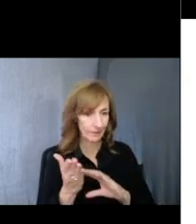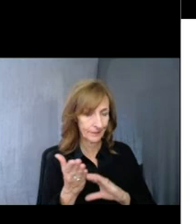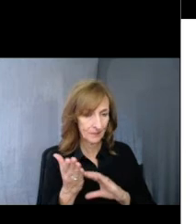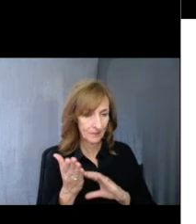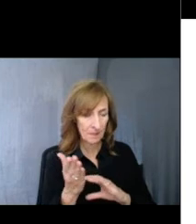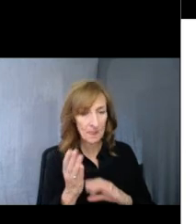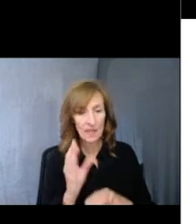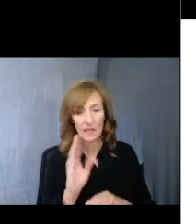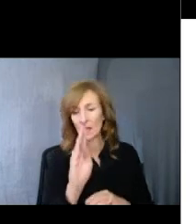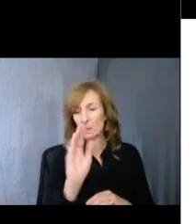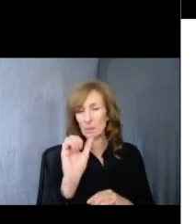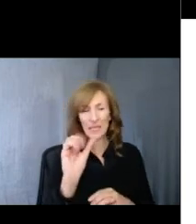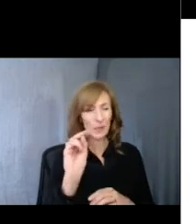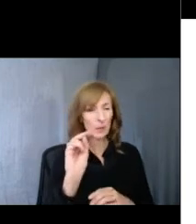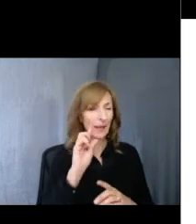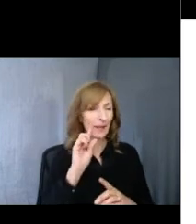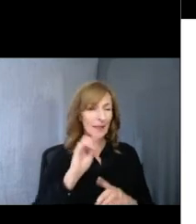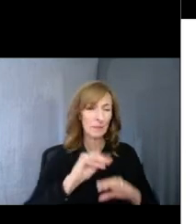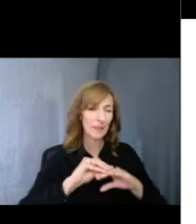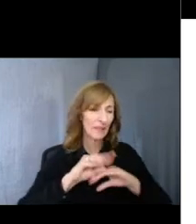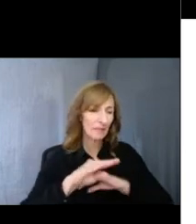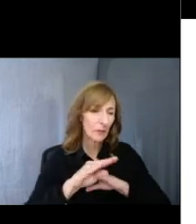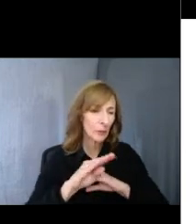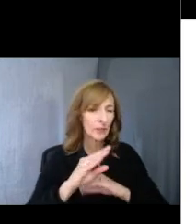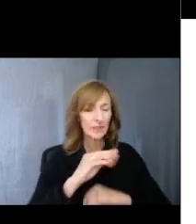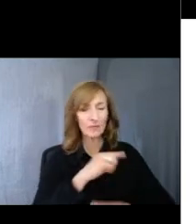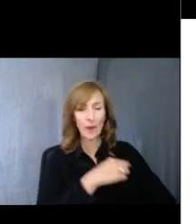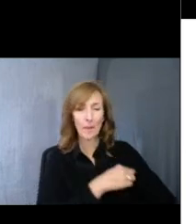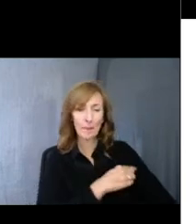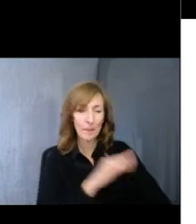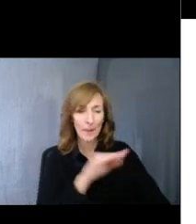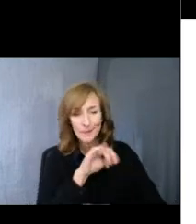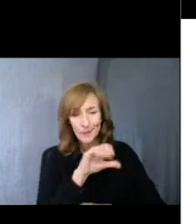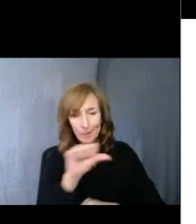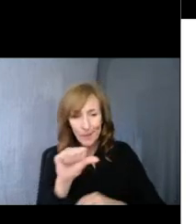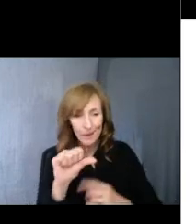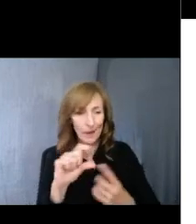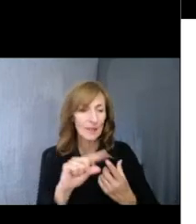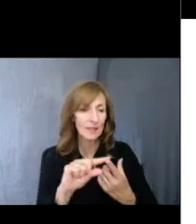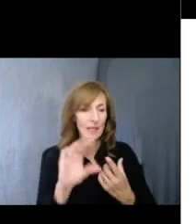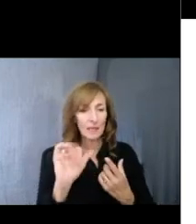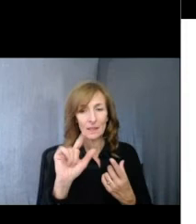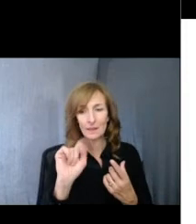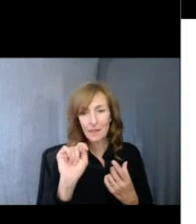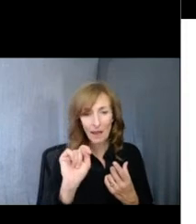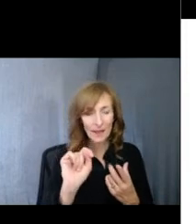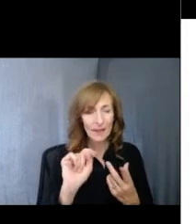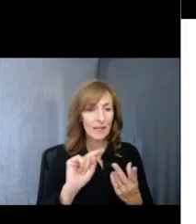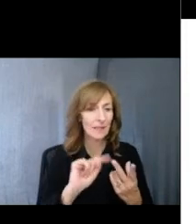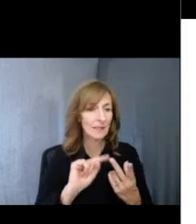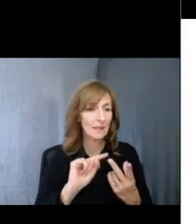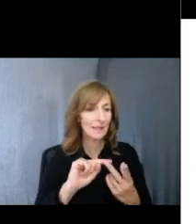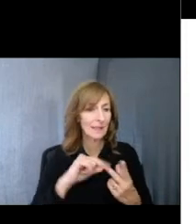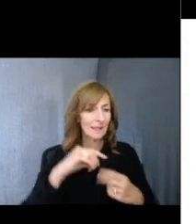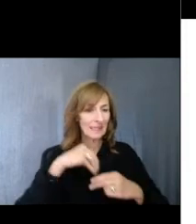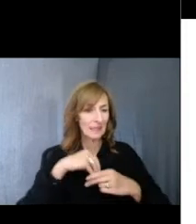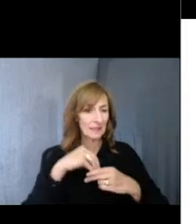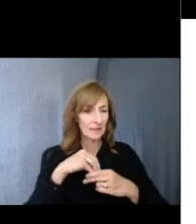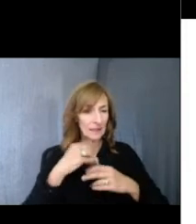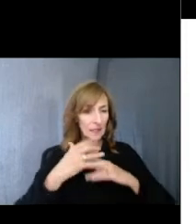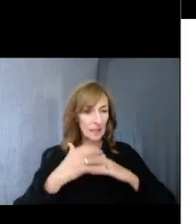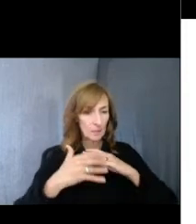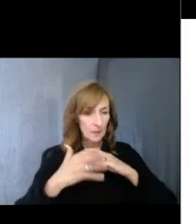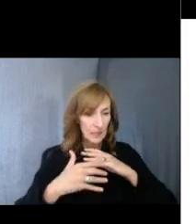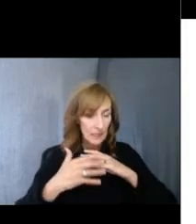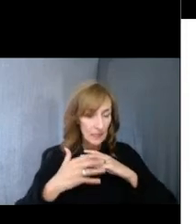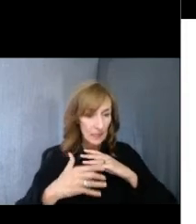mass more than creatinine, diet, intestinal bleeding. It's more sensitive to dehydration.